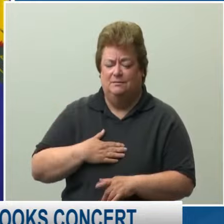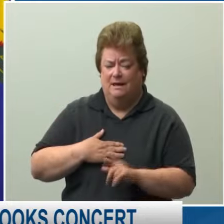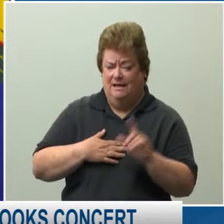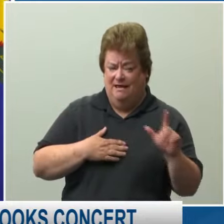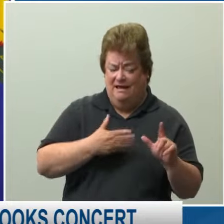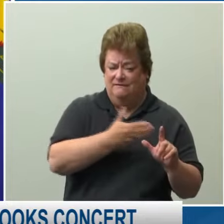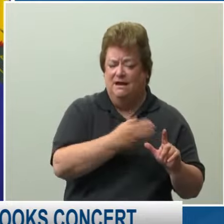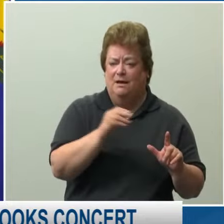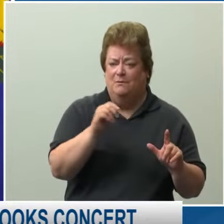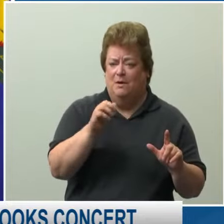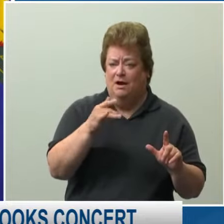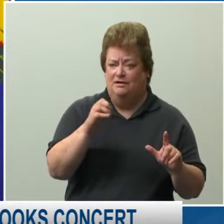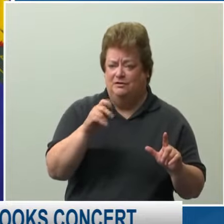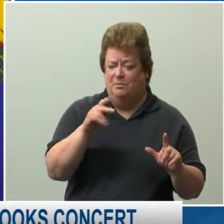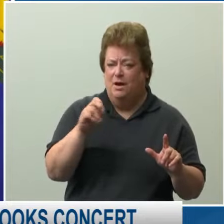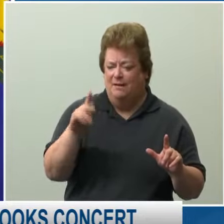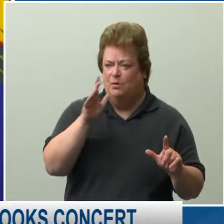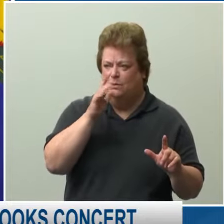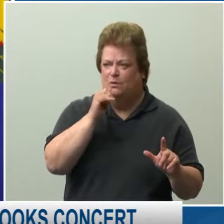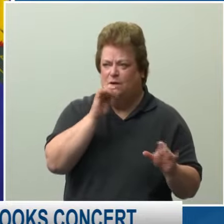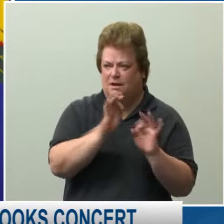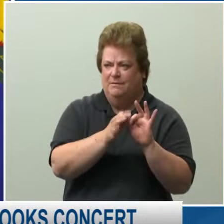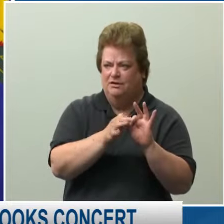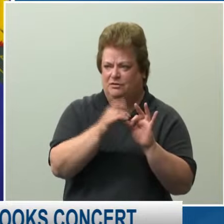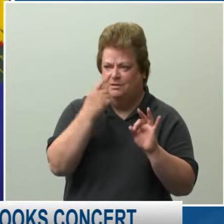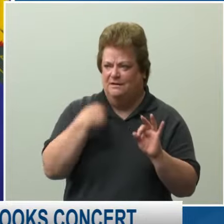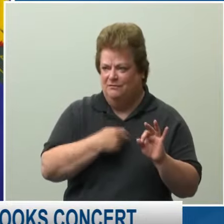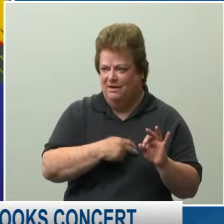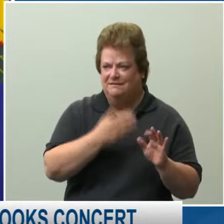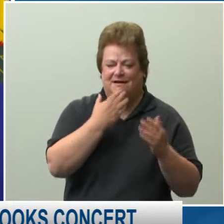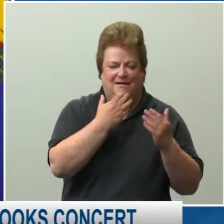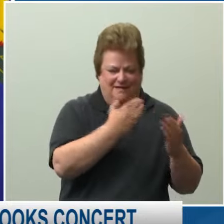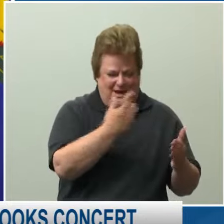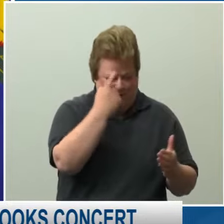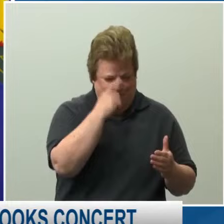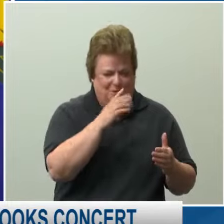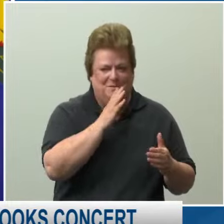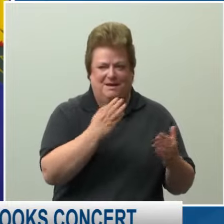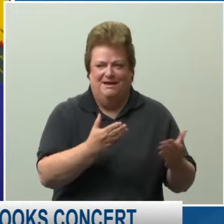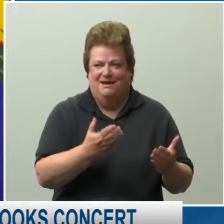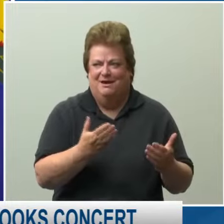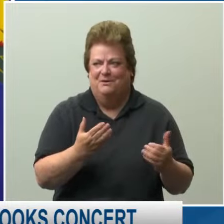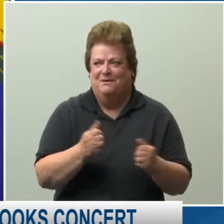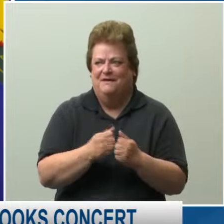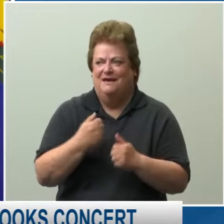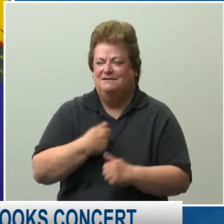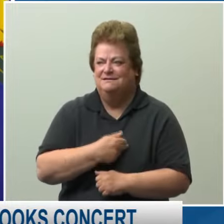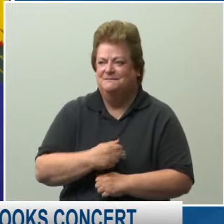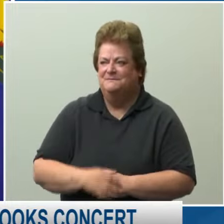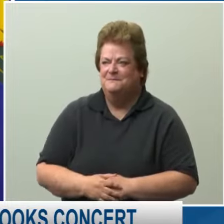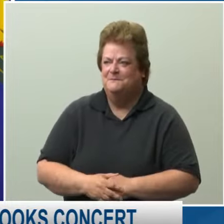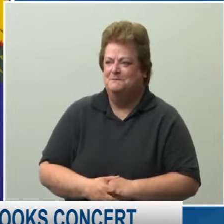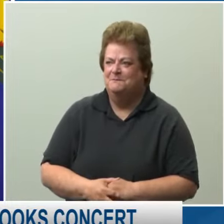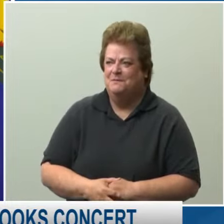left is Margie Propp, who will be interpreting for us. Thank you, Margie, for being here with us.